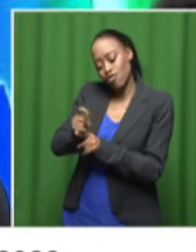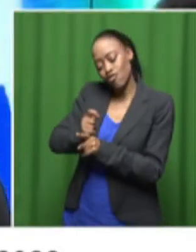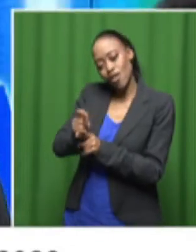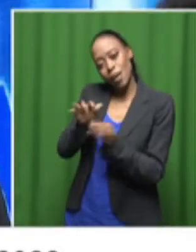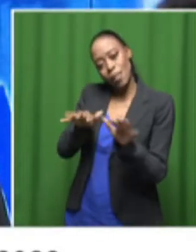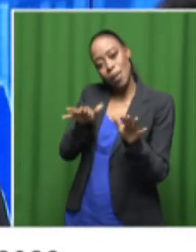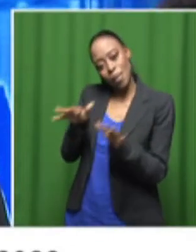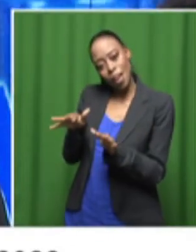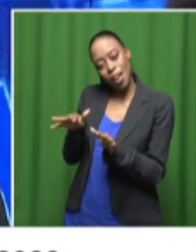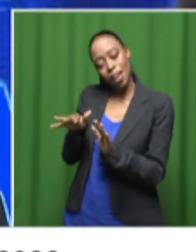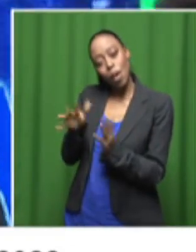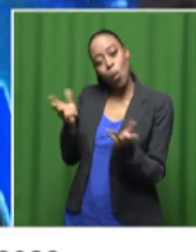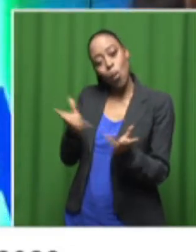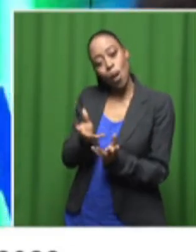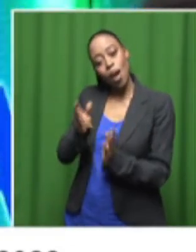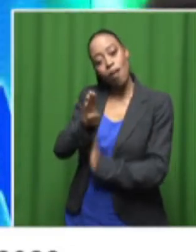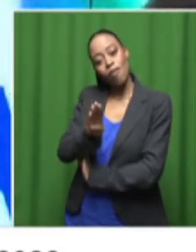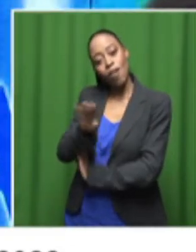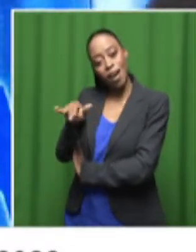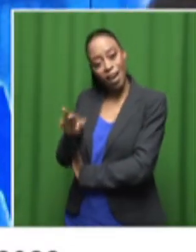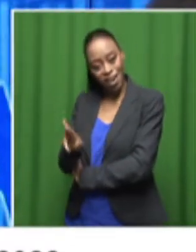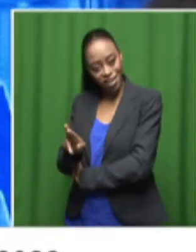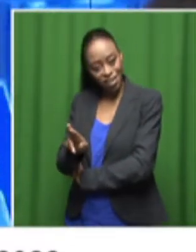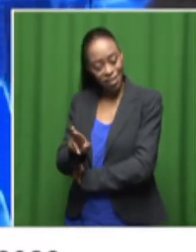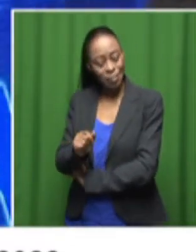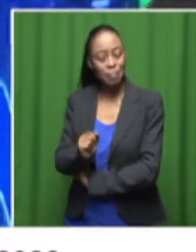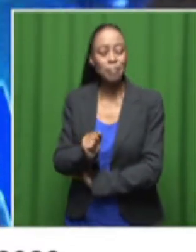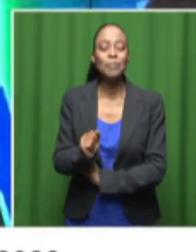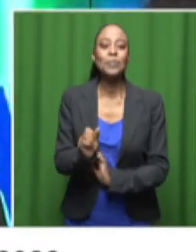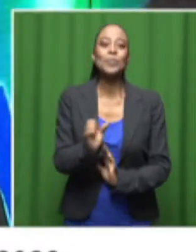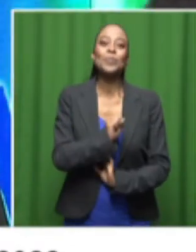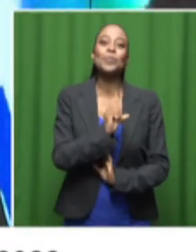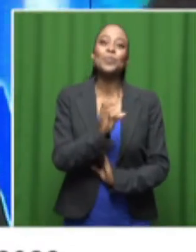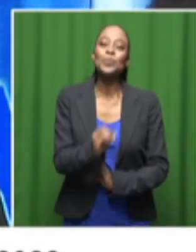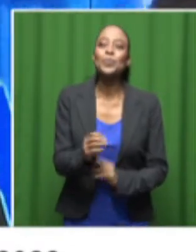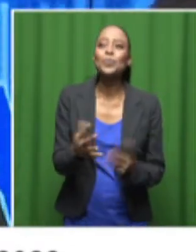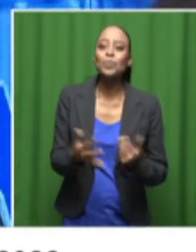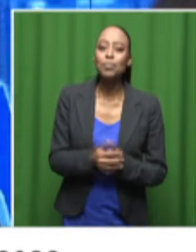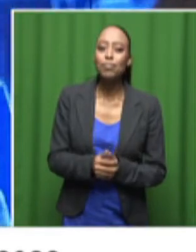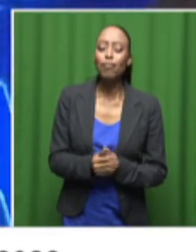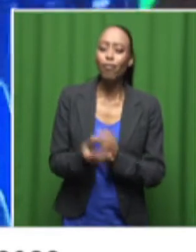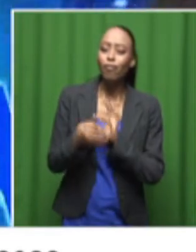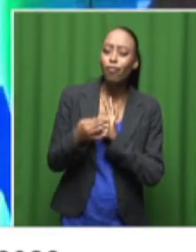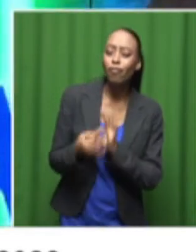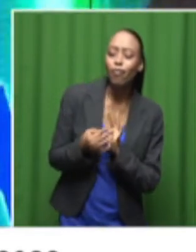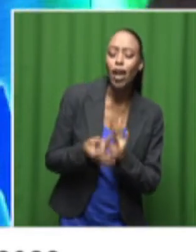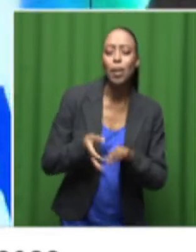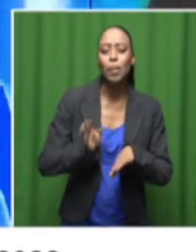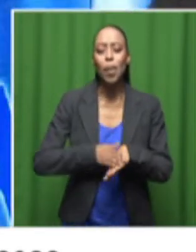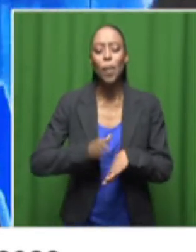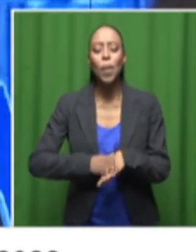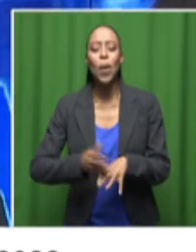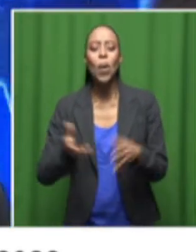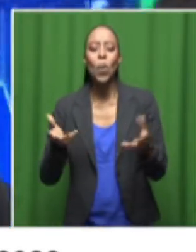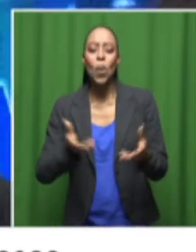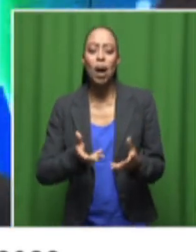field of artificial intelligence. And we are already talking about cooperation,